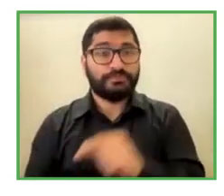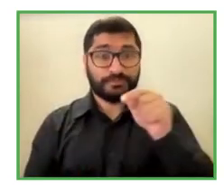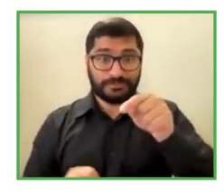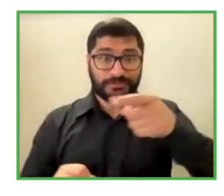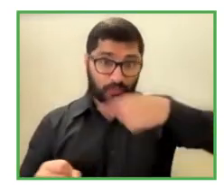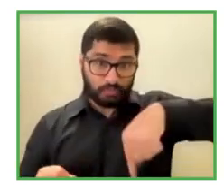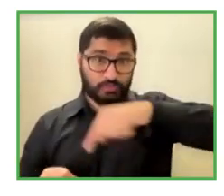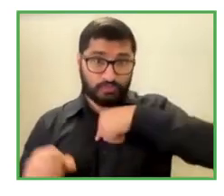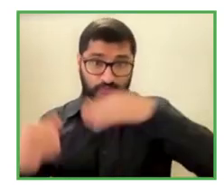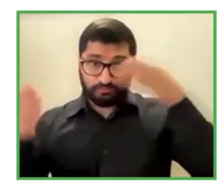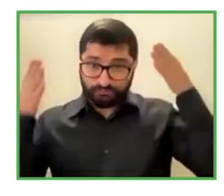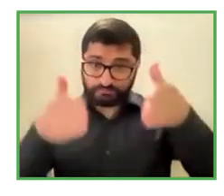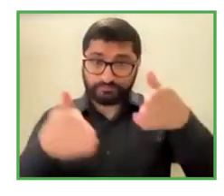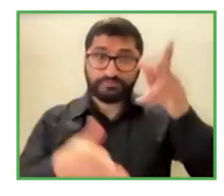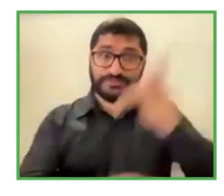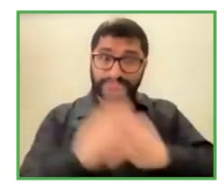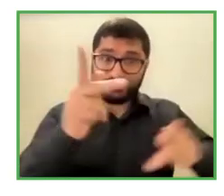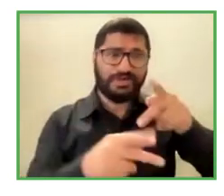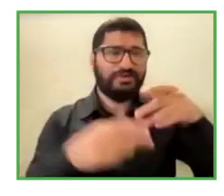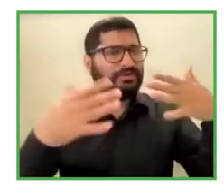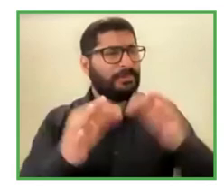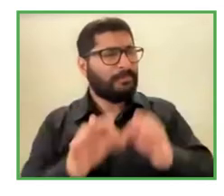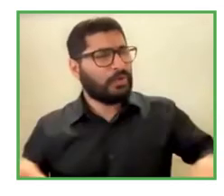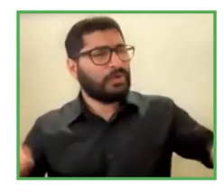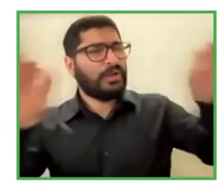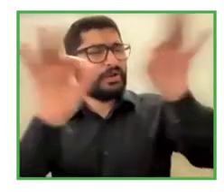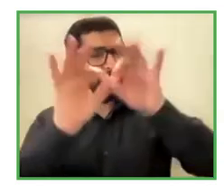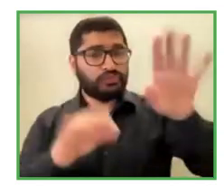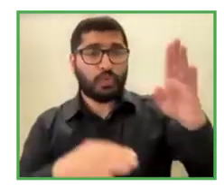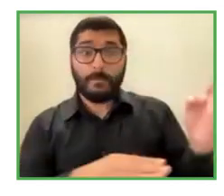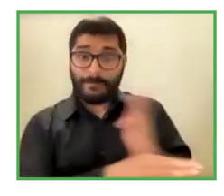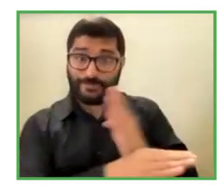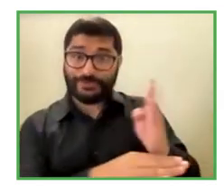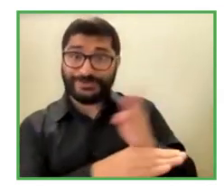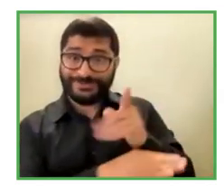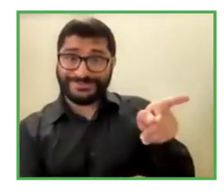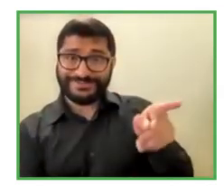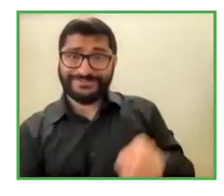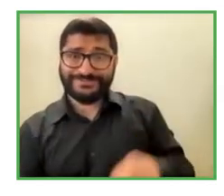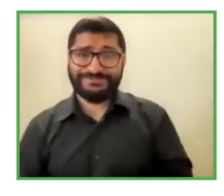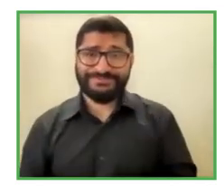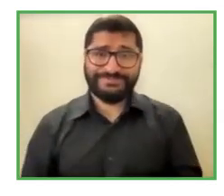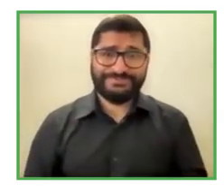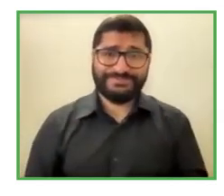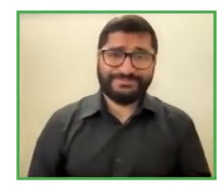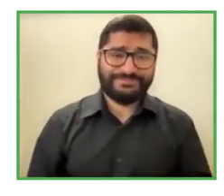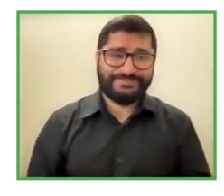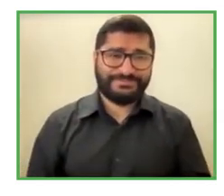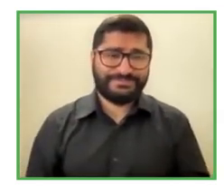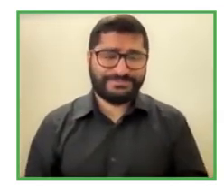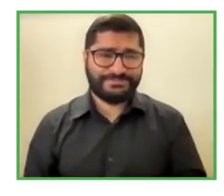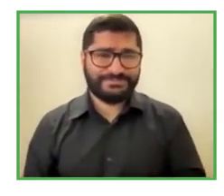for our users so that they know what it would be like to be working at a company.